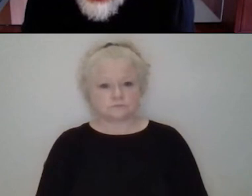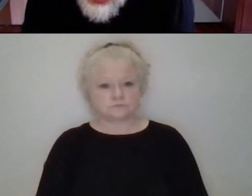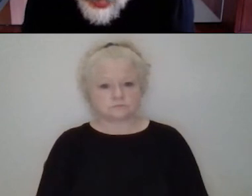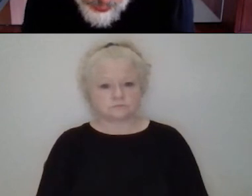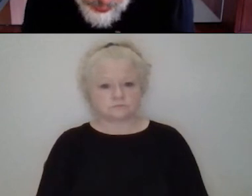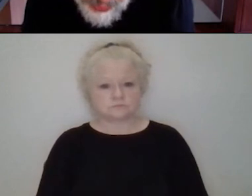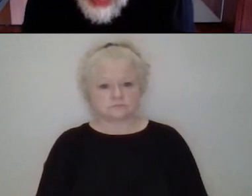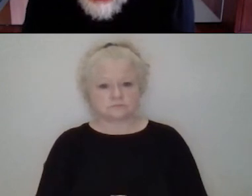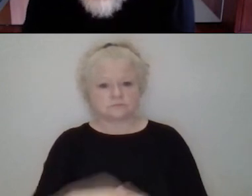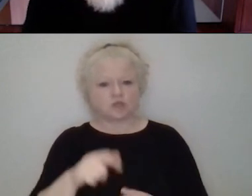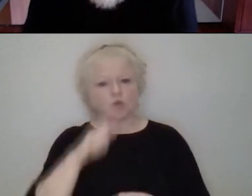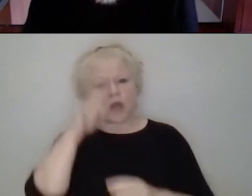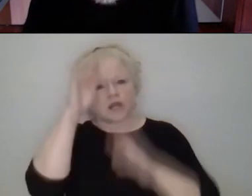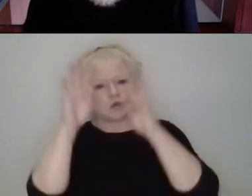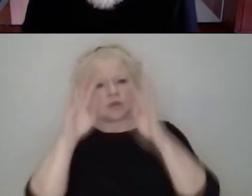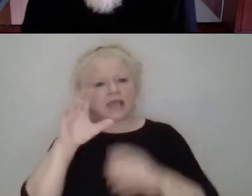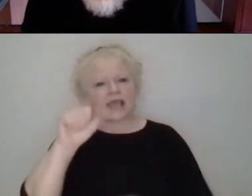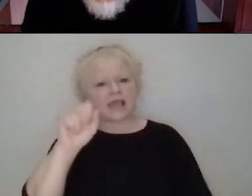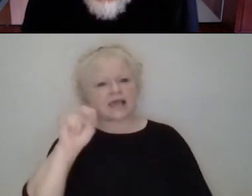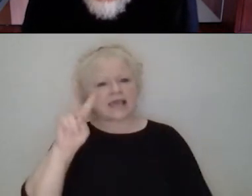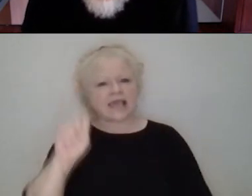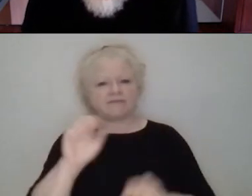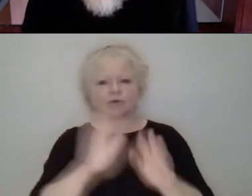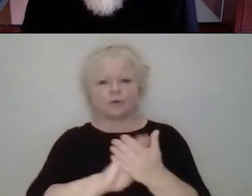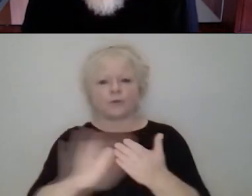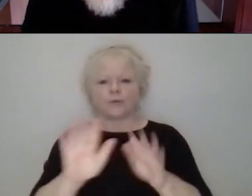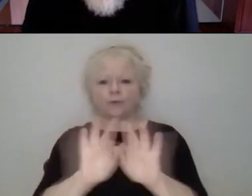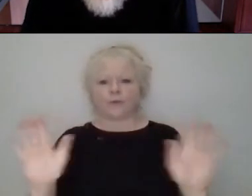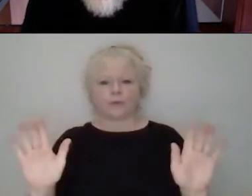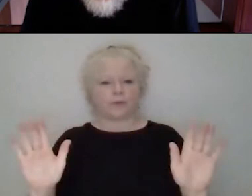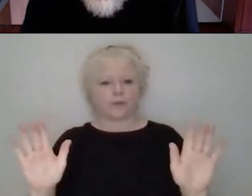but to create the canvas for the expression